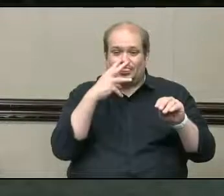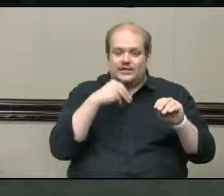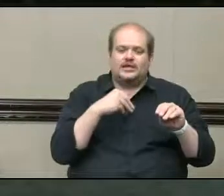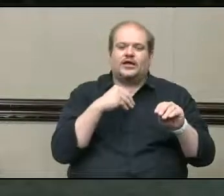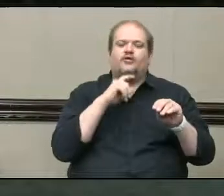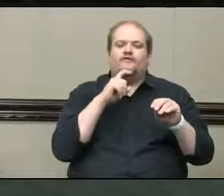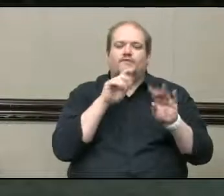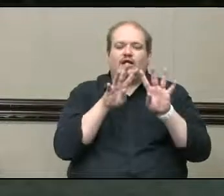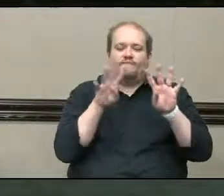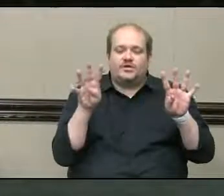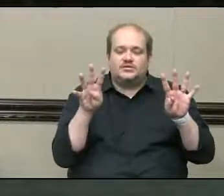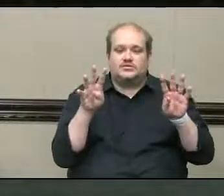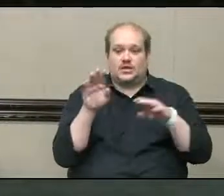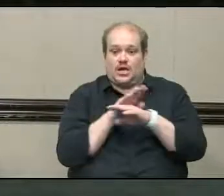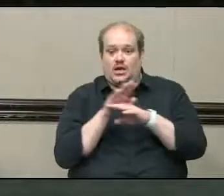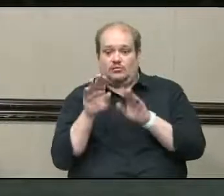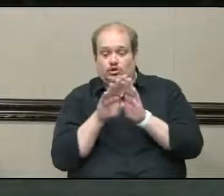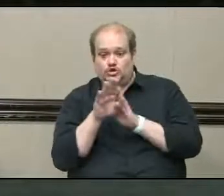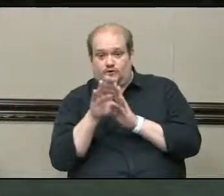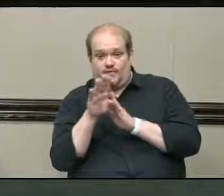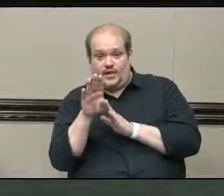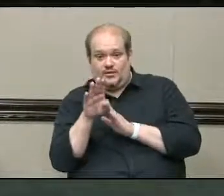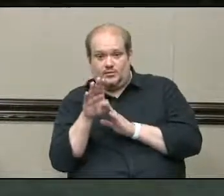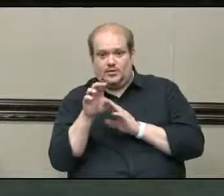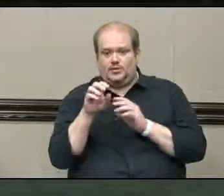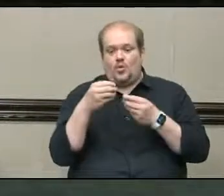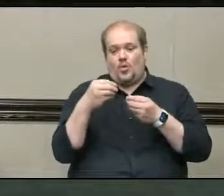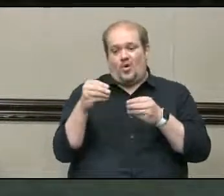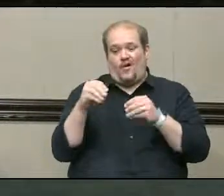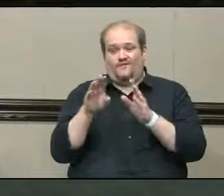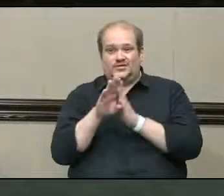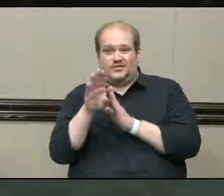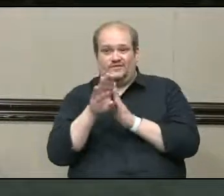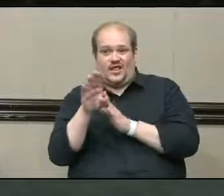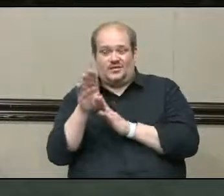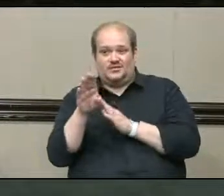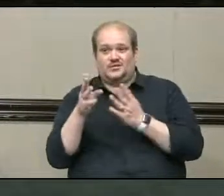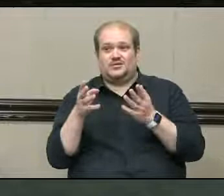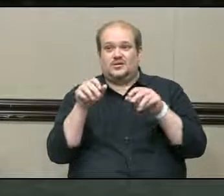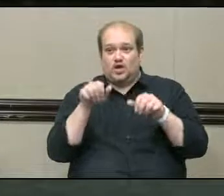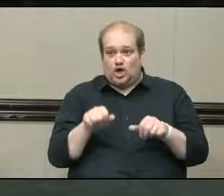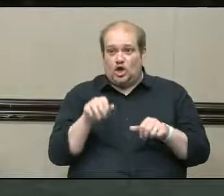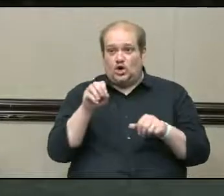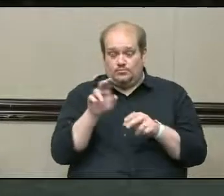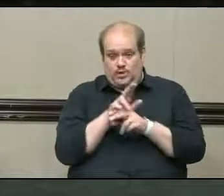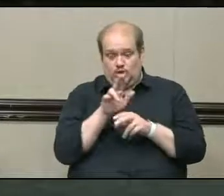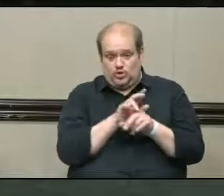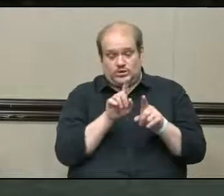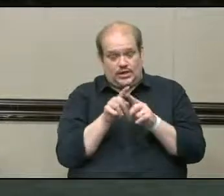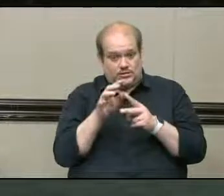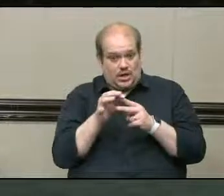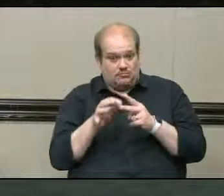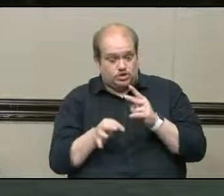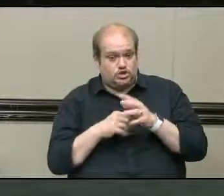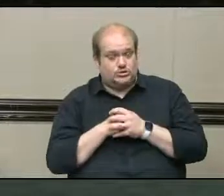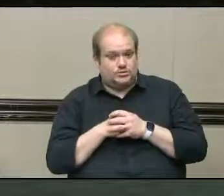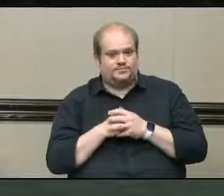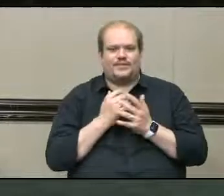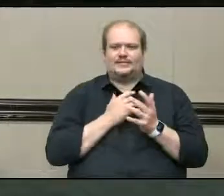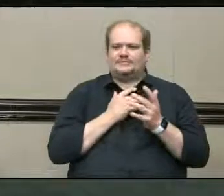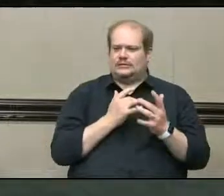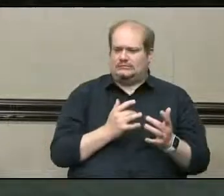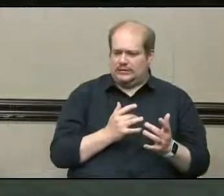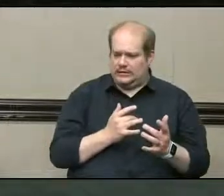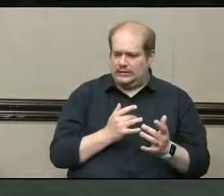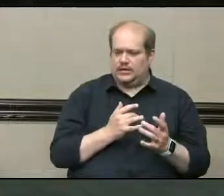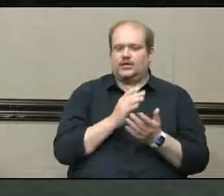fencing is in a commercial development or an office development, it could be used as an option. Typically,